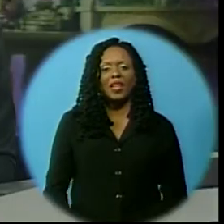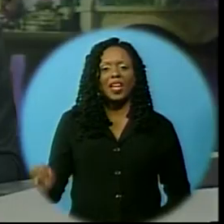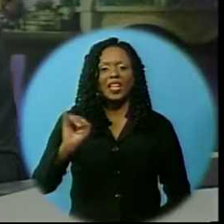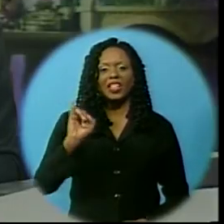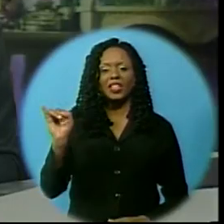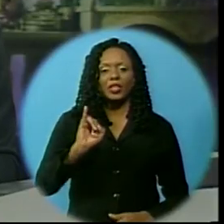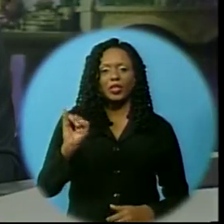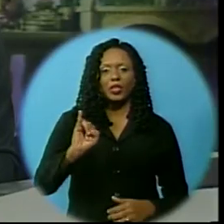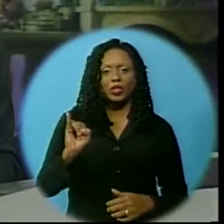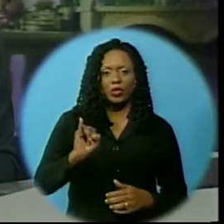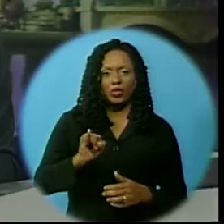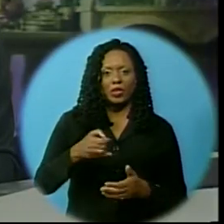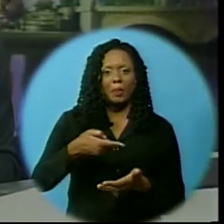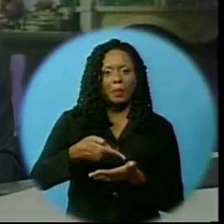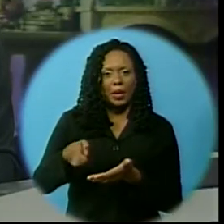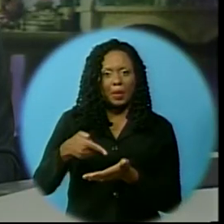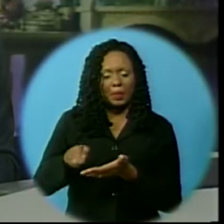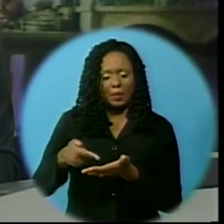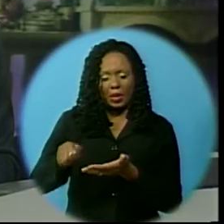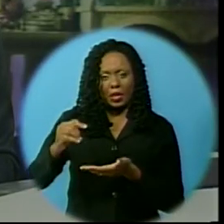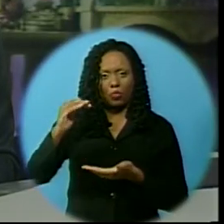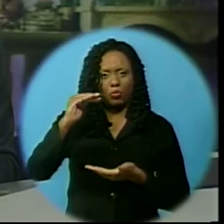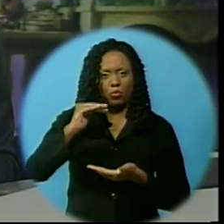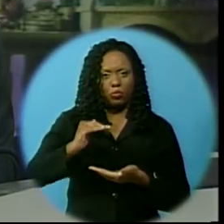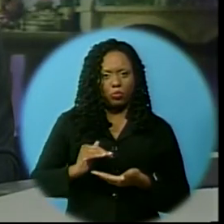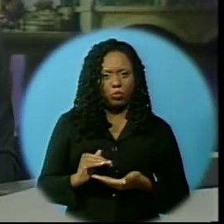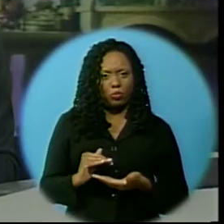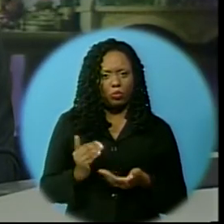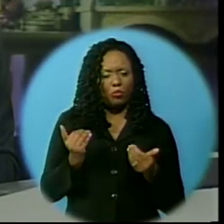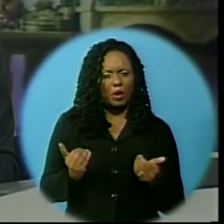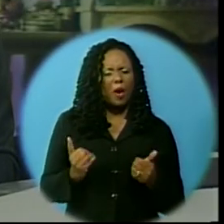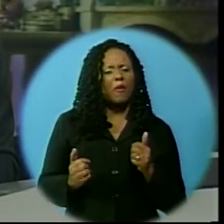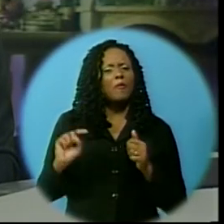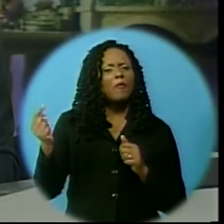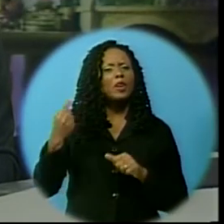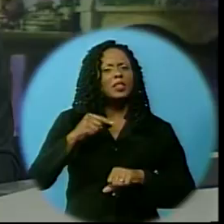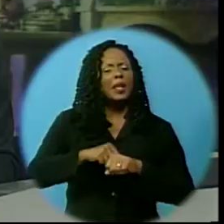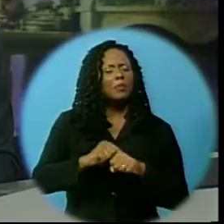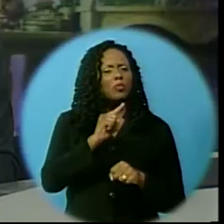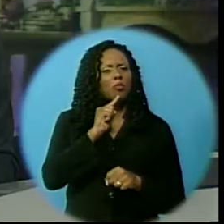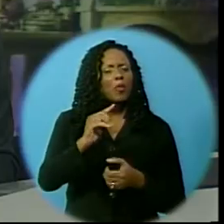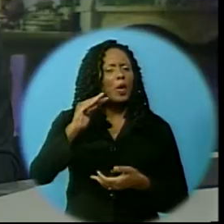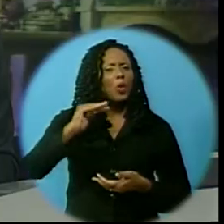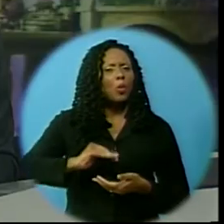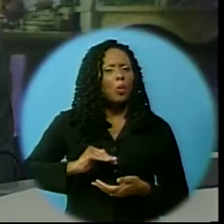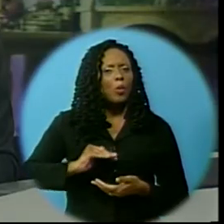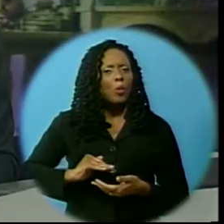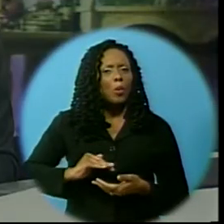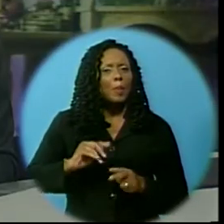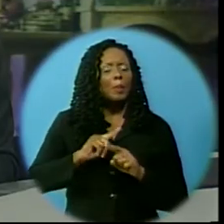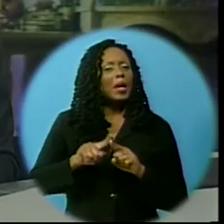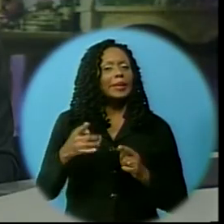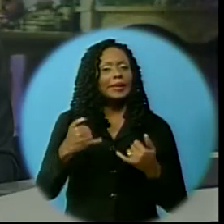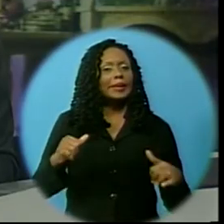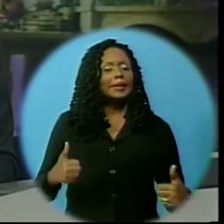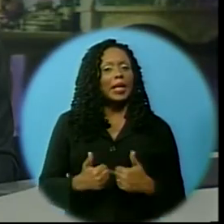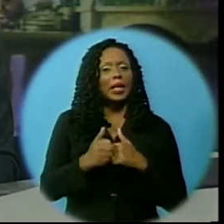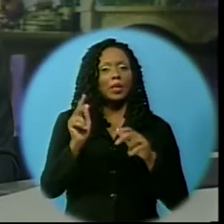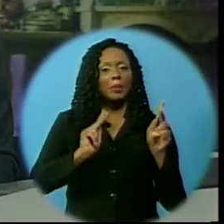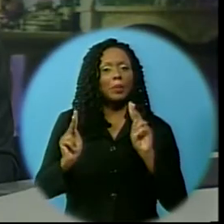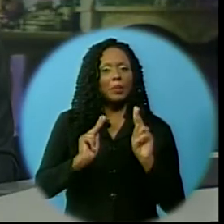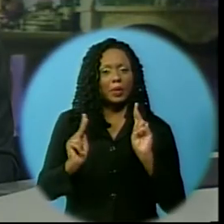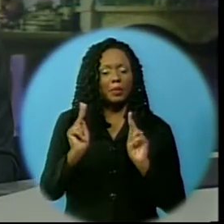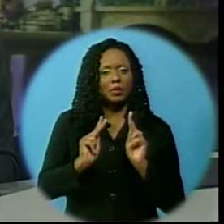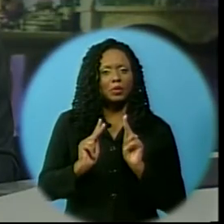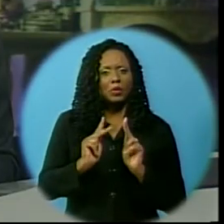Insurance premiums are at historic lows in Barbados, according to a major player in the industry. Yet, he says it's still a challenge to get